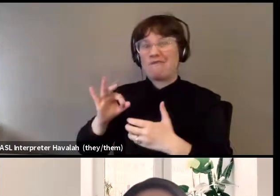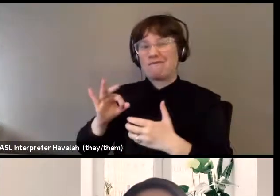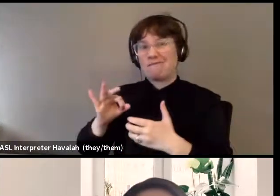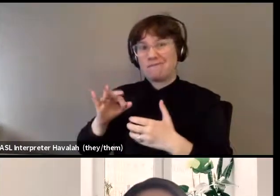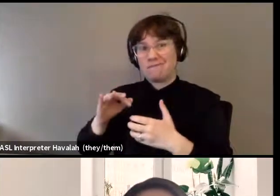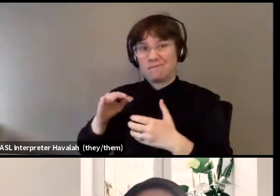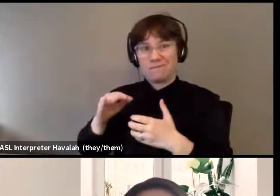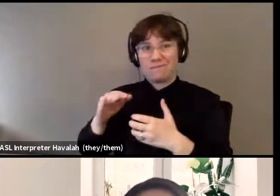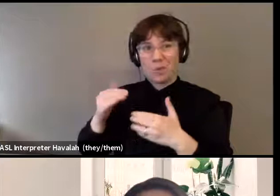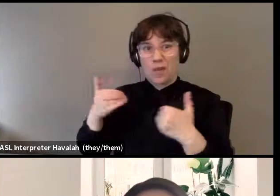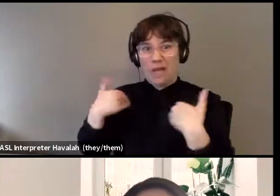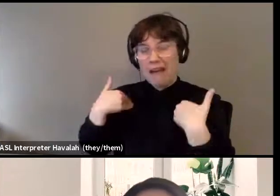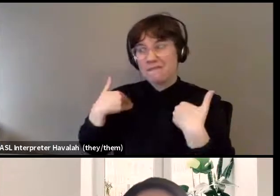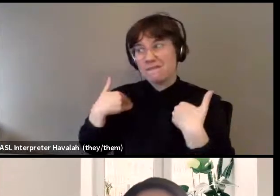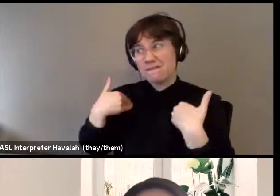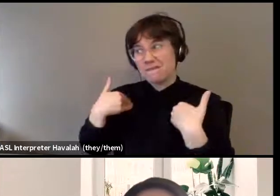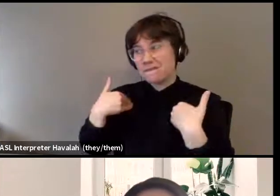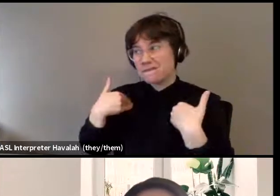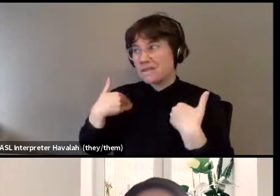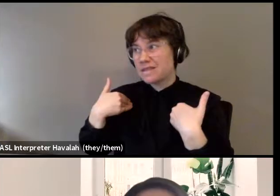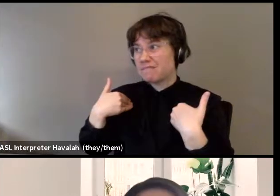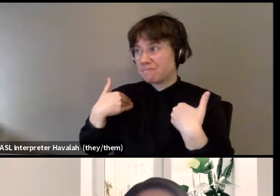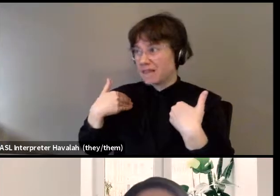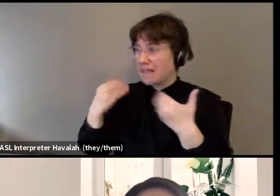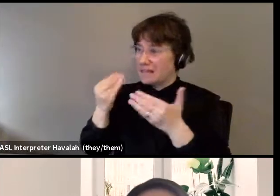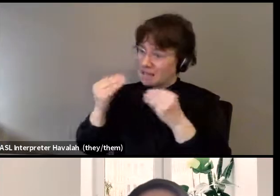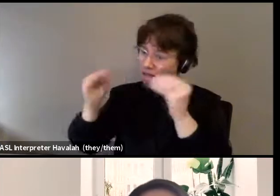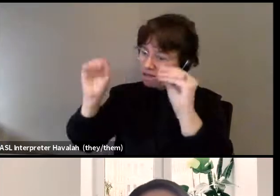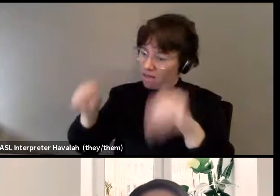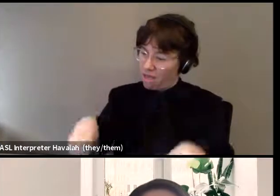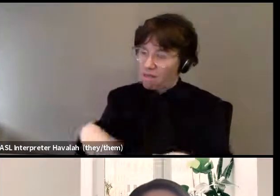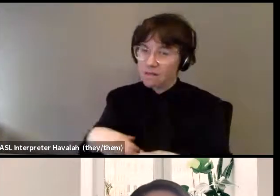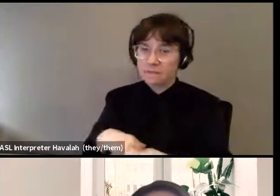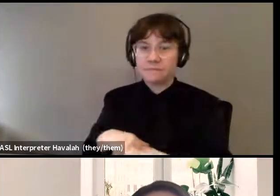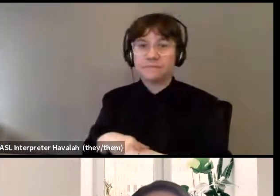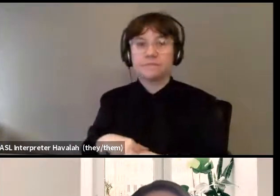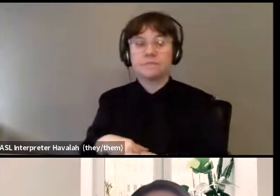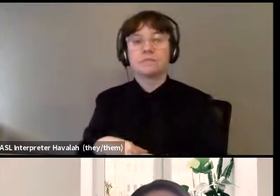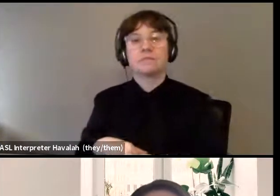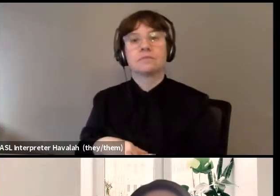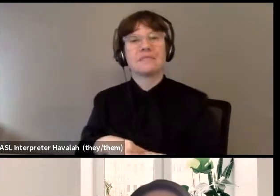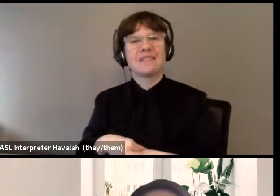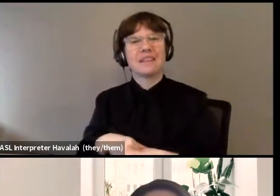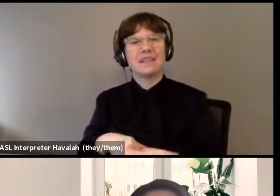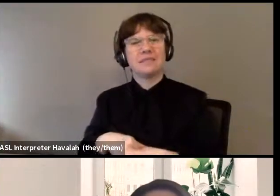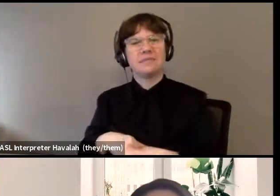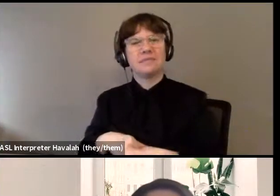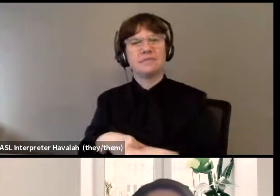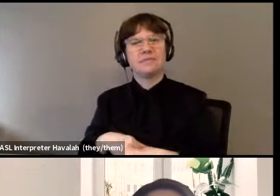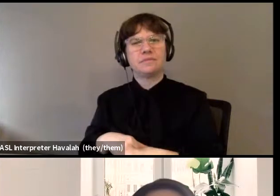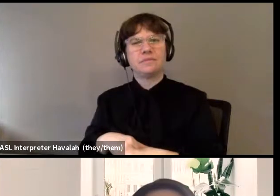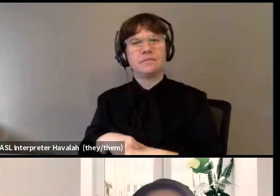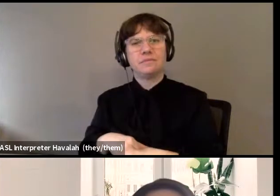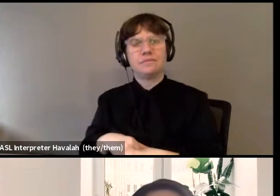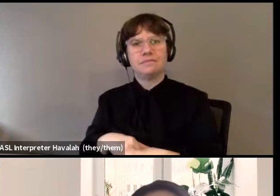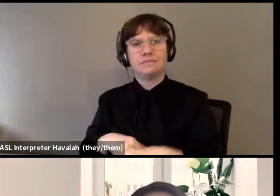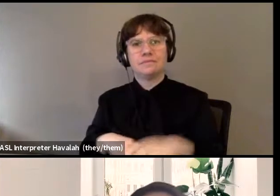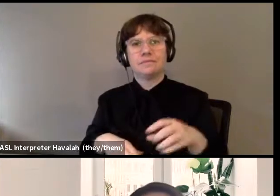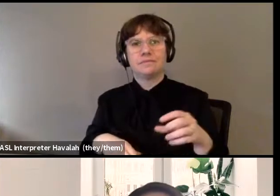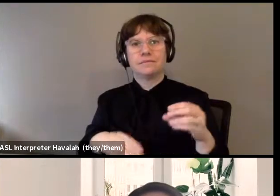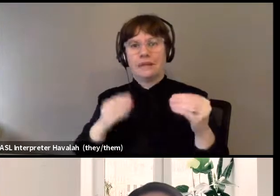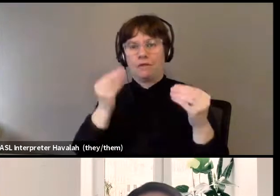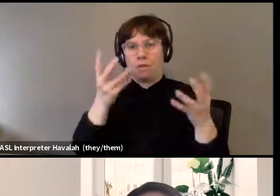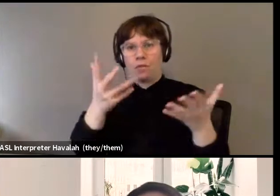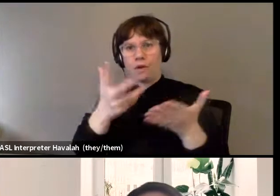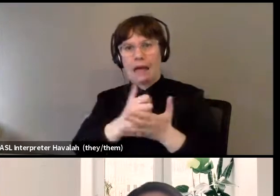it. It's people telling us, how do I shop? Do I go in my car?